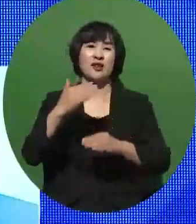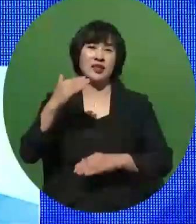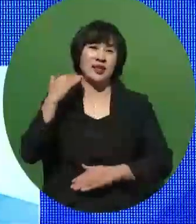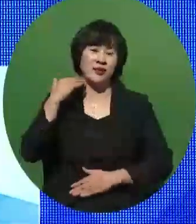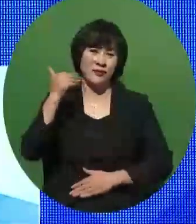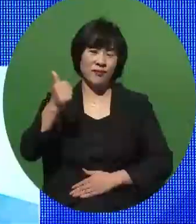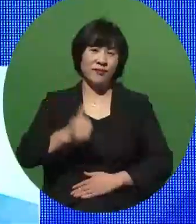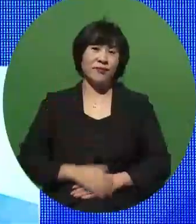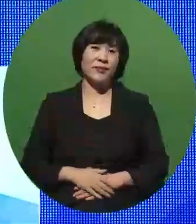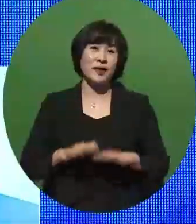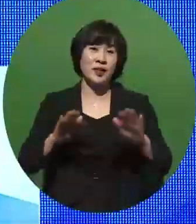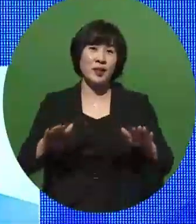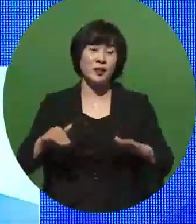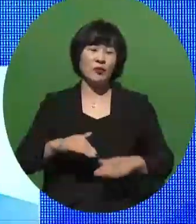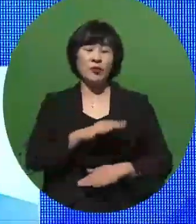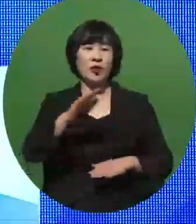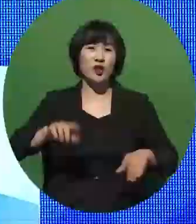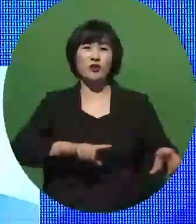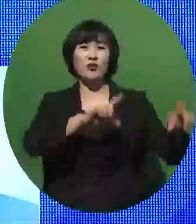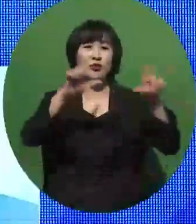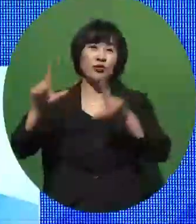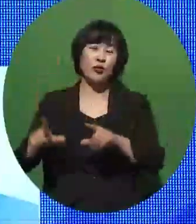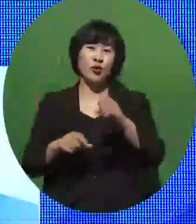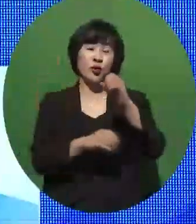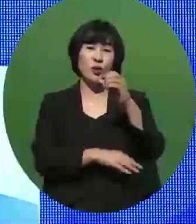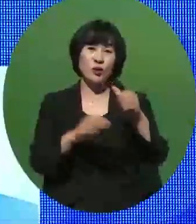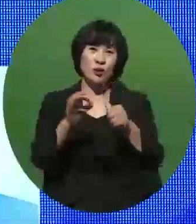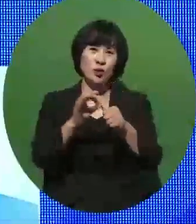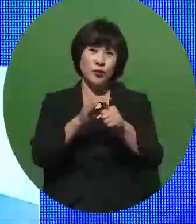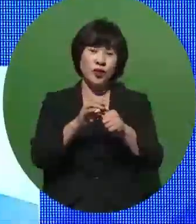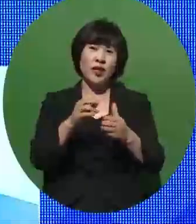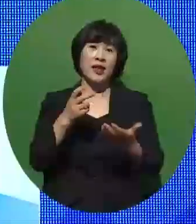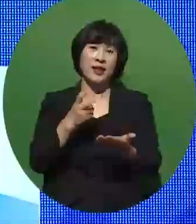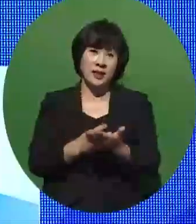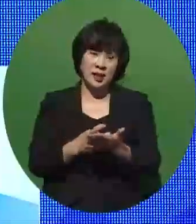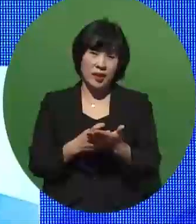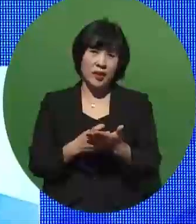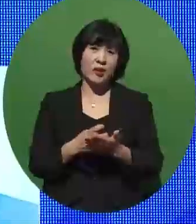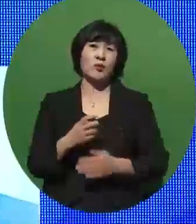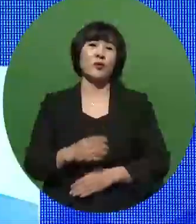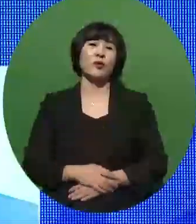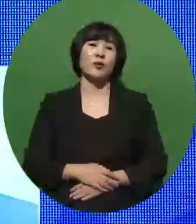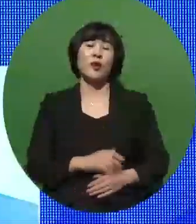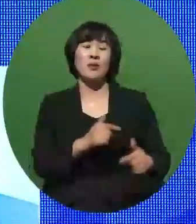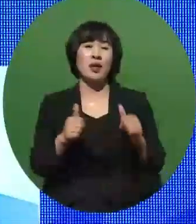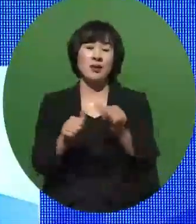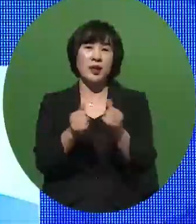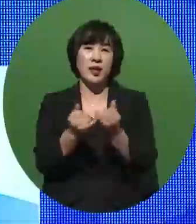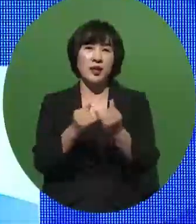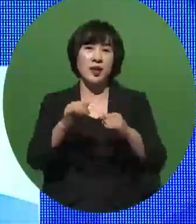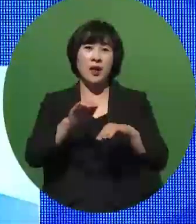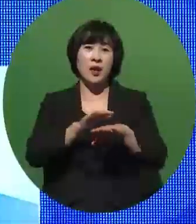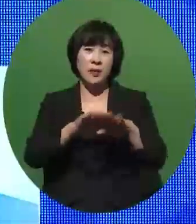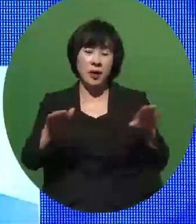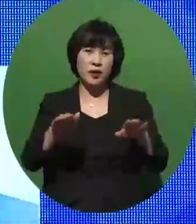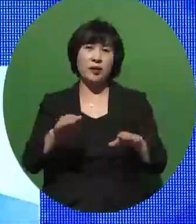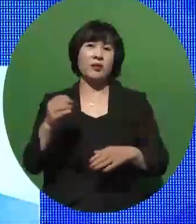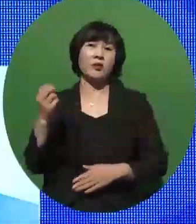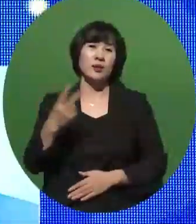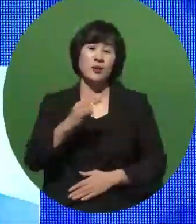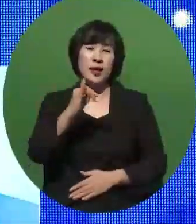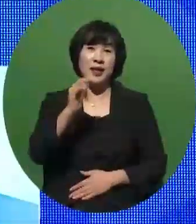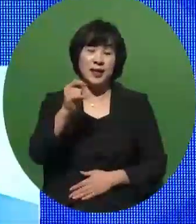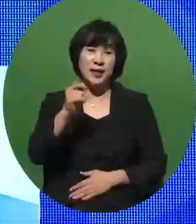inter-Korean summit in the history of the division of Korea. He received the first Nobel Prize in the history of the nation, and also the institutionalization